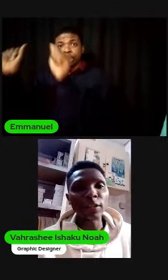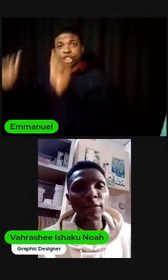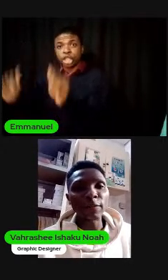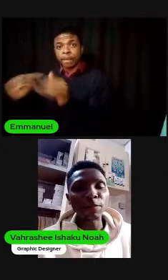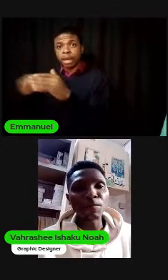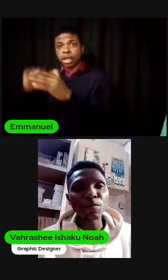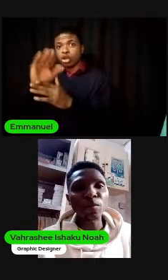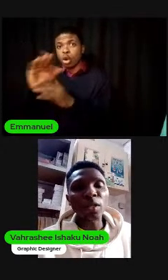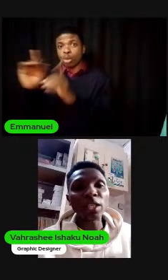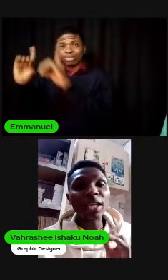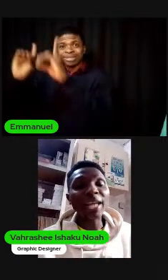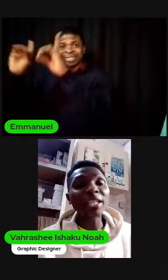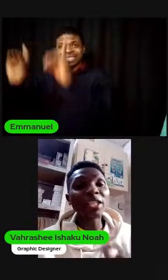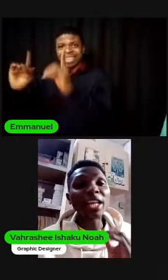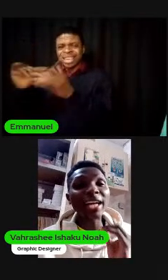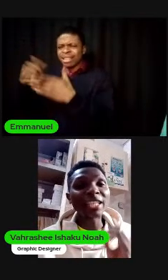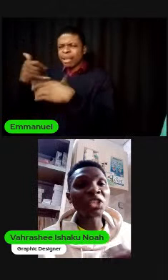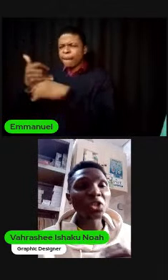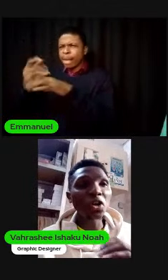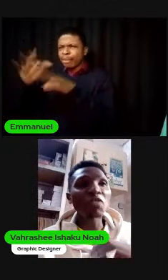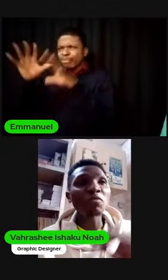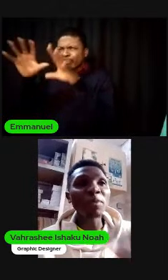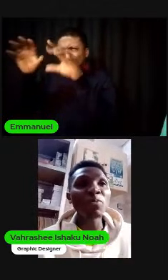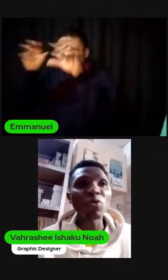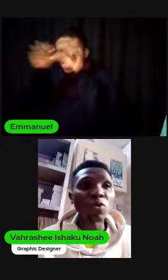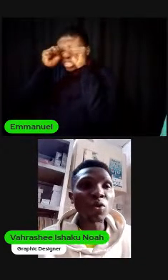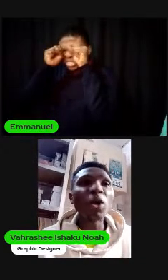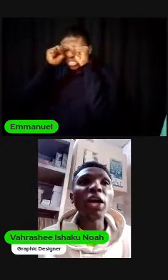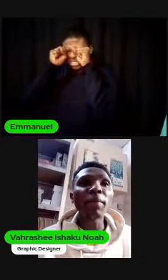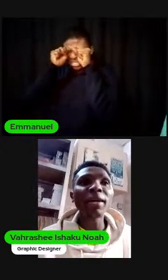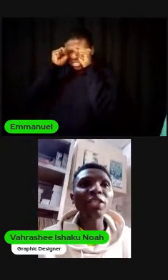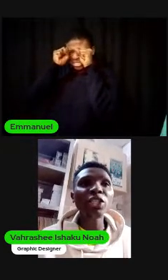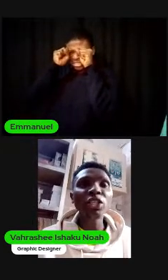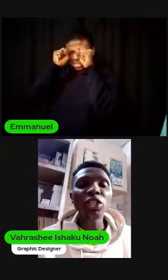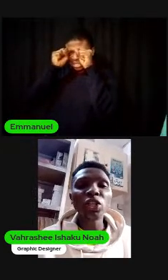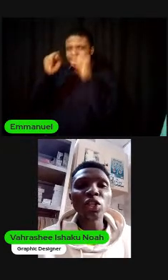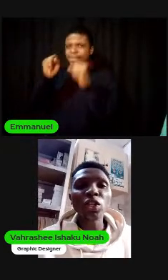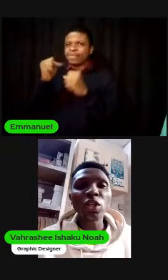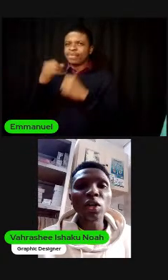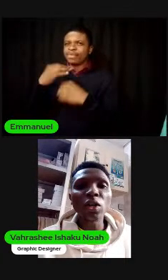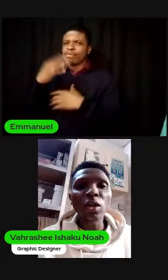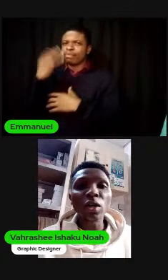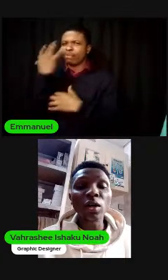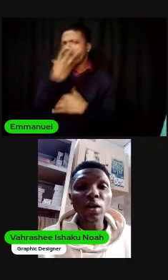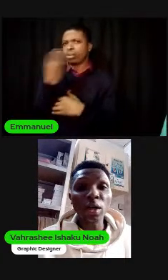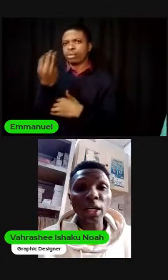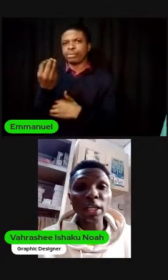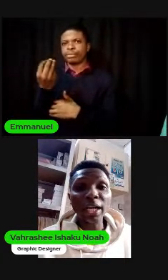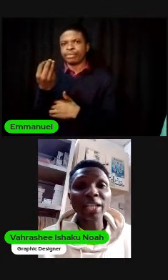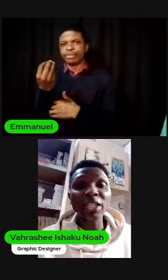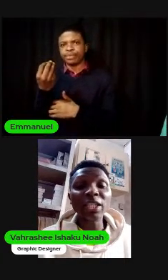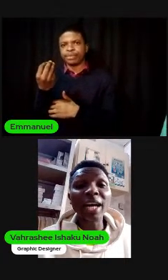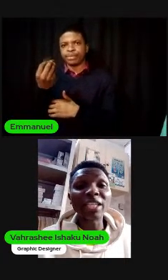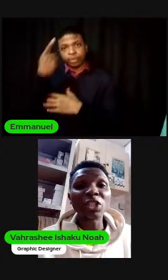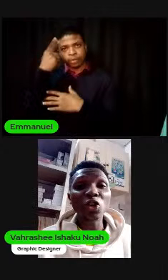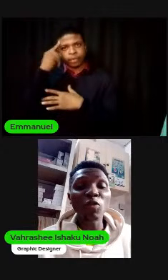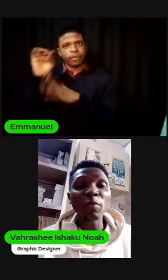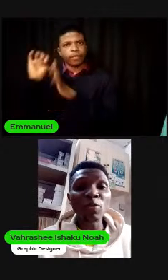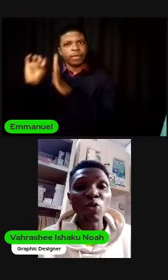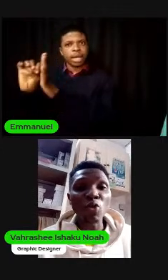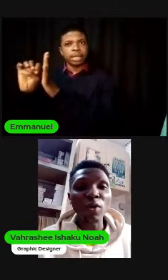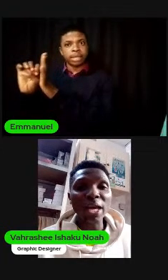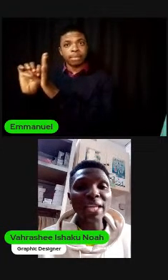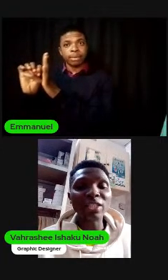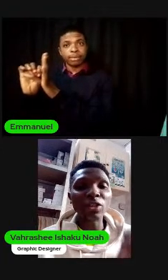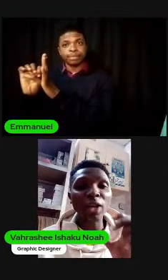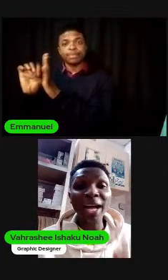eye-catching. It catches the attention of people. Imagine, okay, it catches the attention of